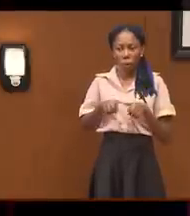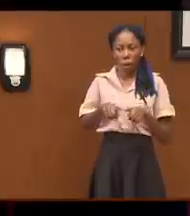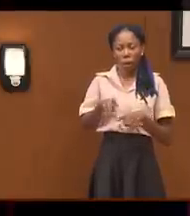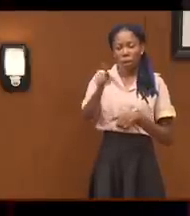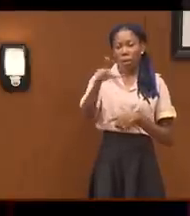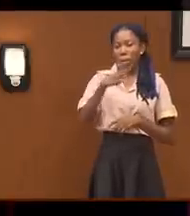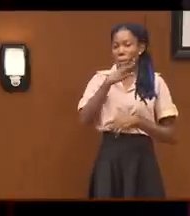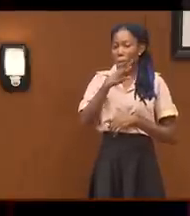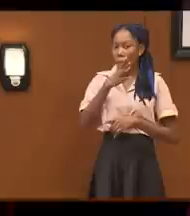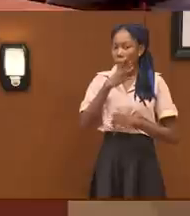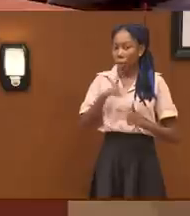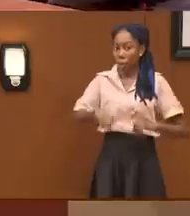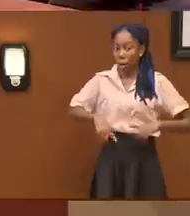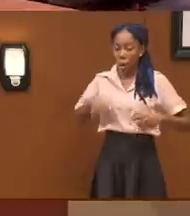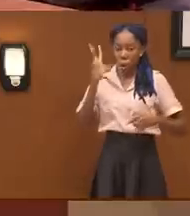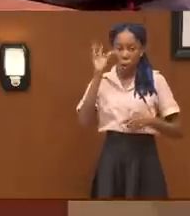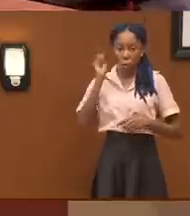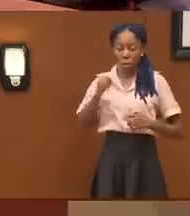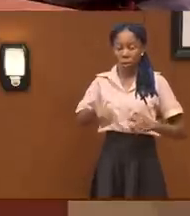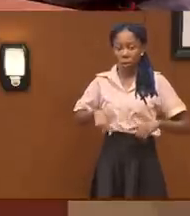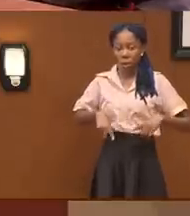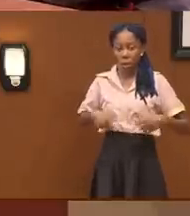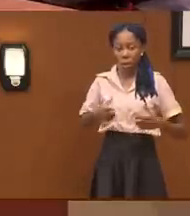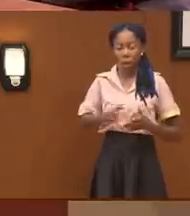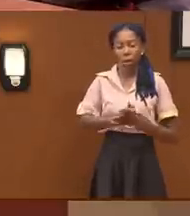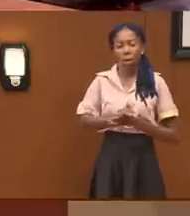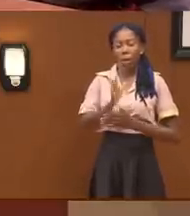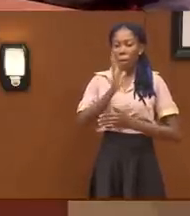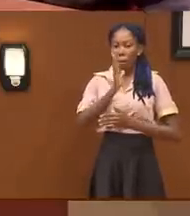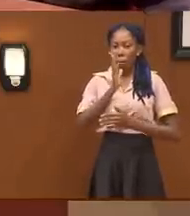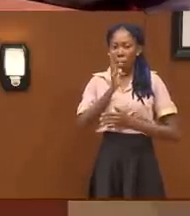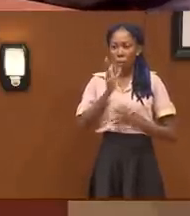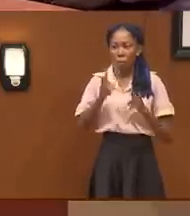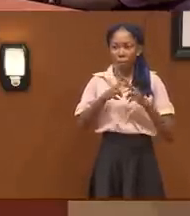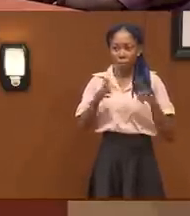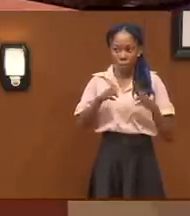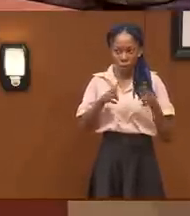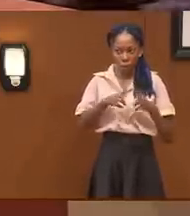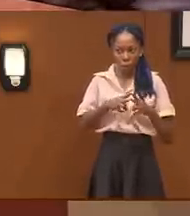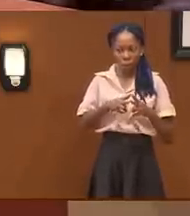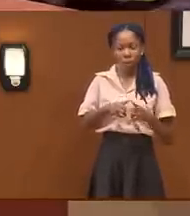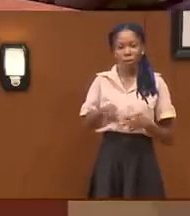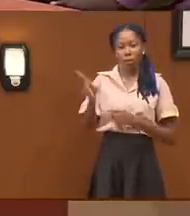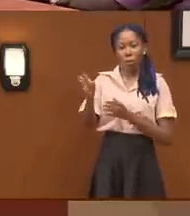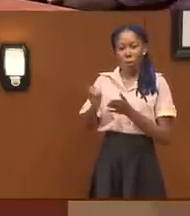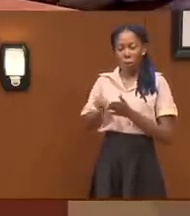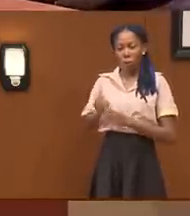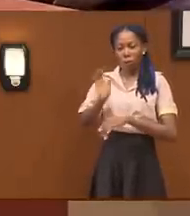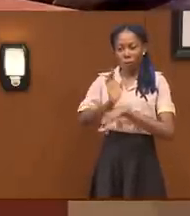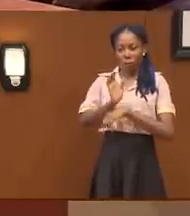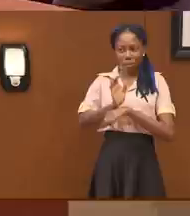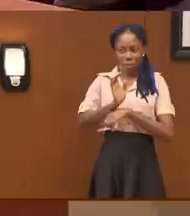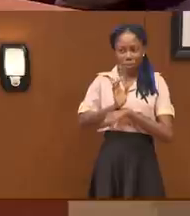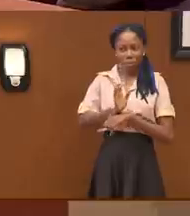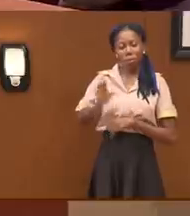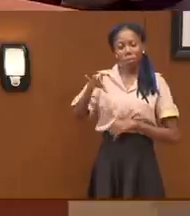was alive, his mother was a very good member of our church, this particular church now.